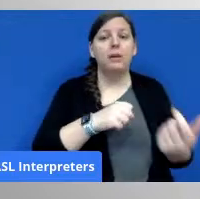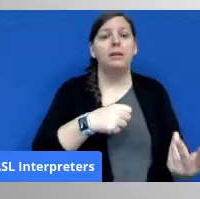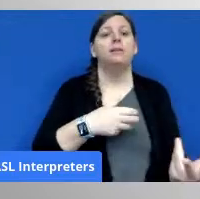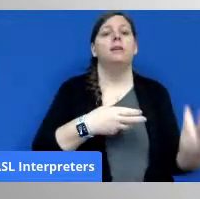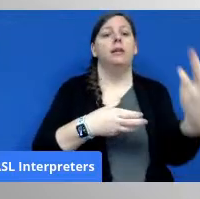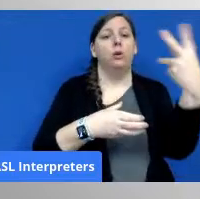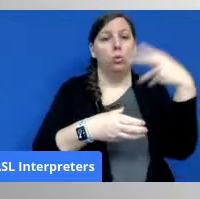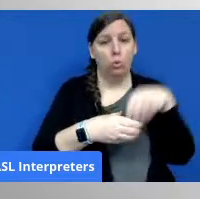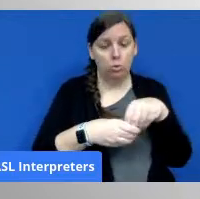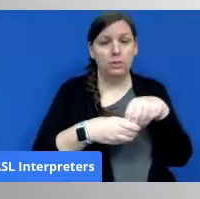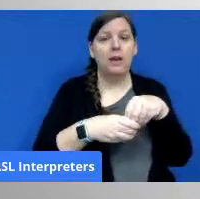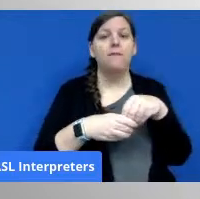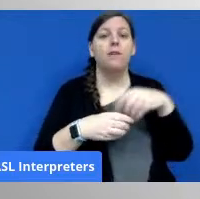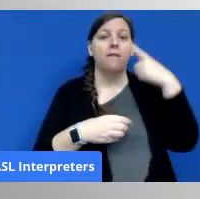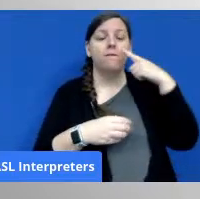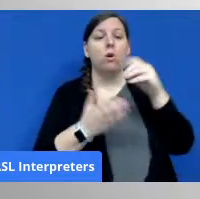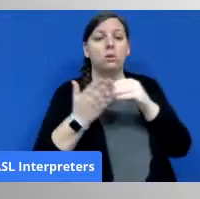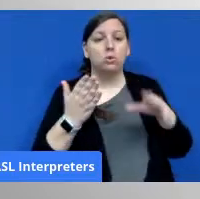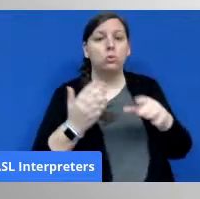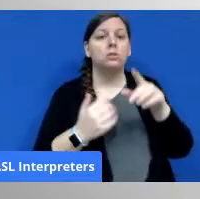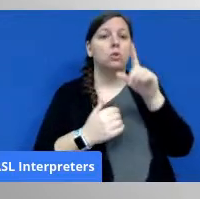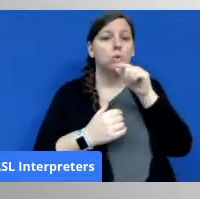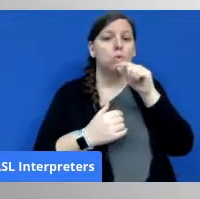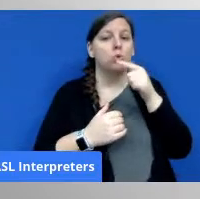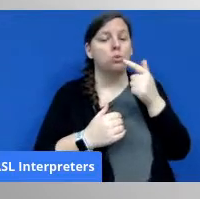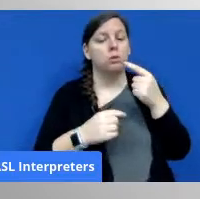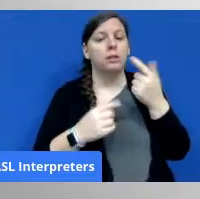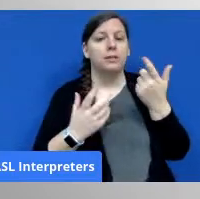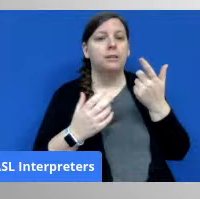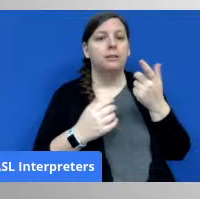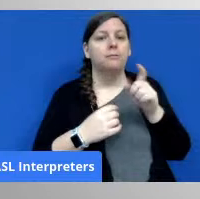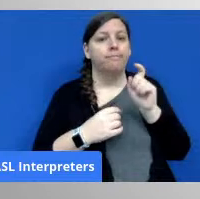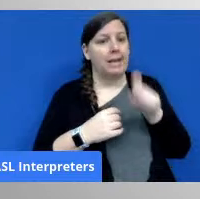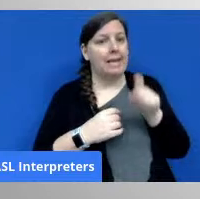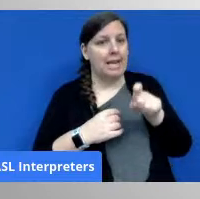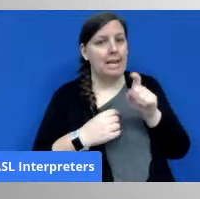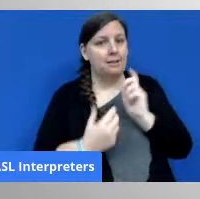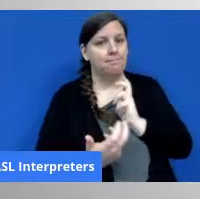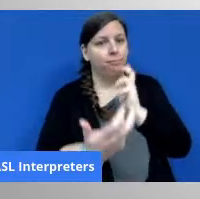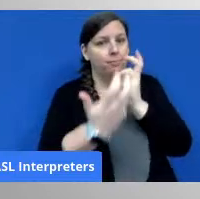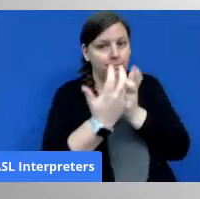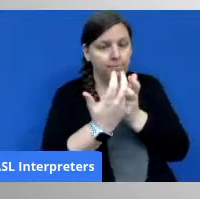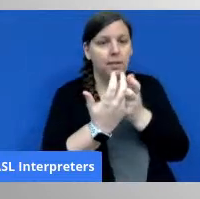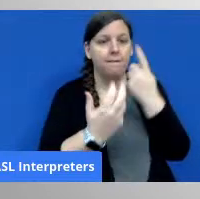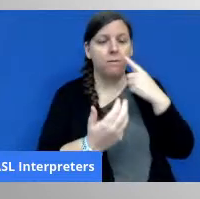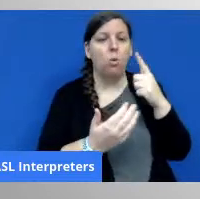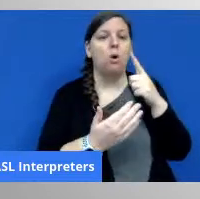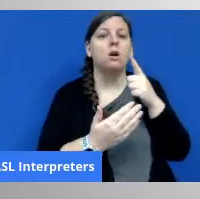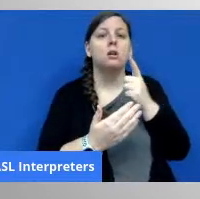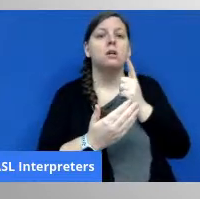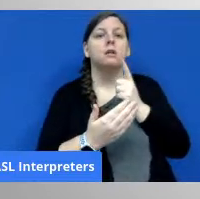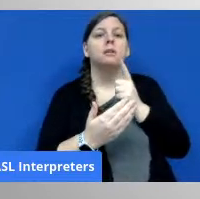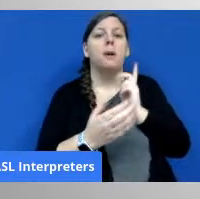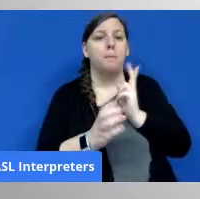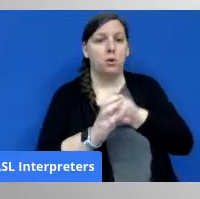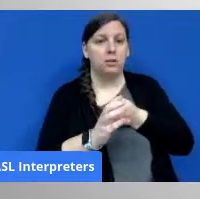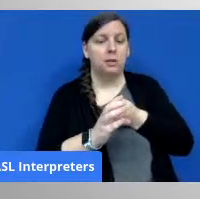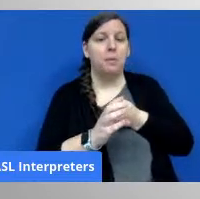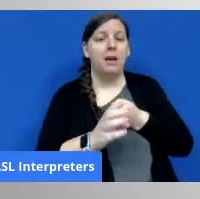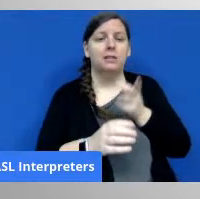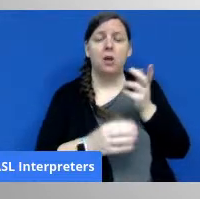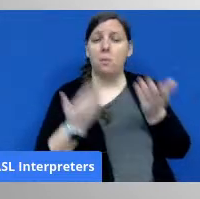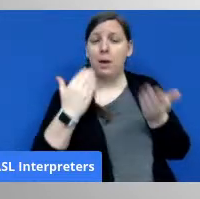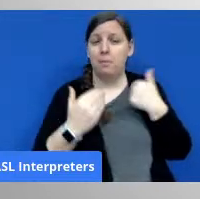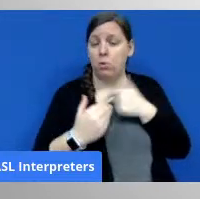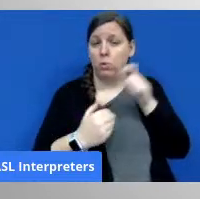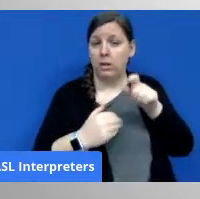participate? So that's one of the gaps that I think we should really focus on, but I'm not really sure how our camps are designed. So maybe someone